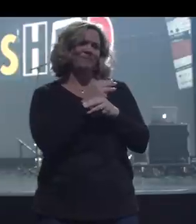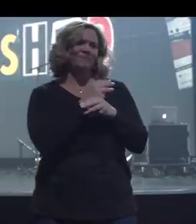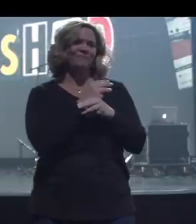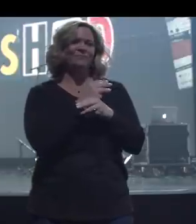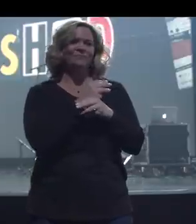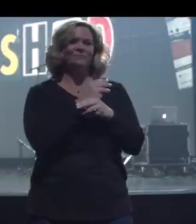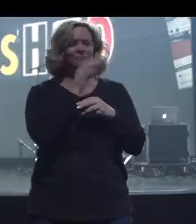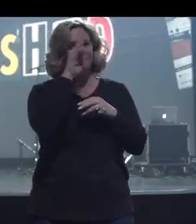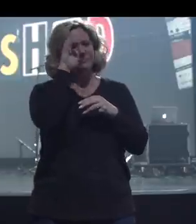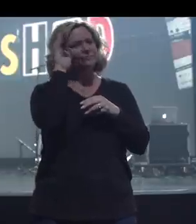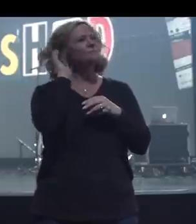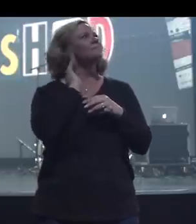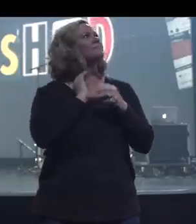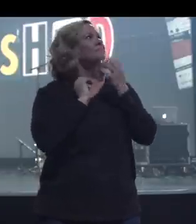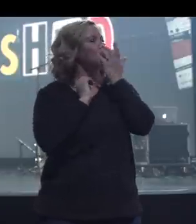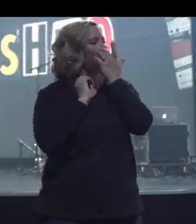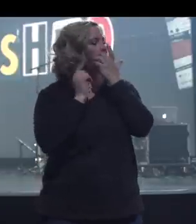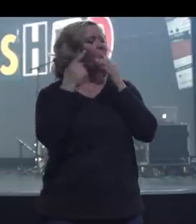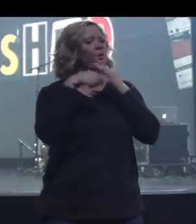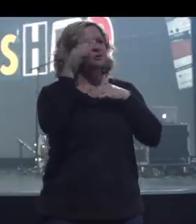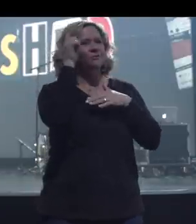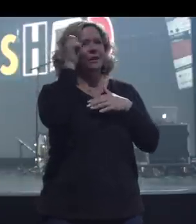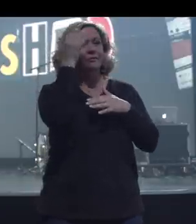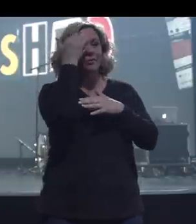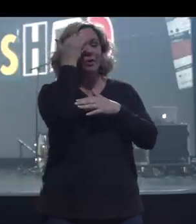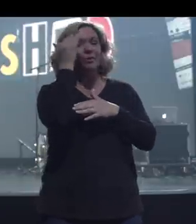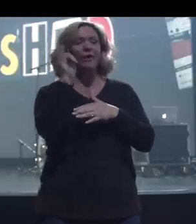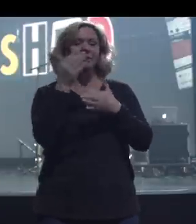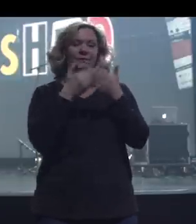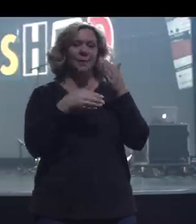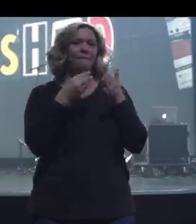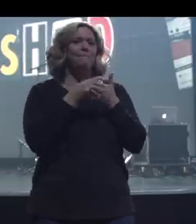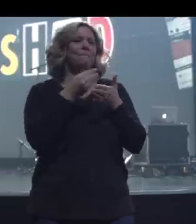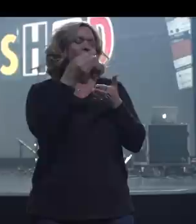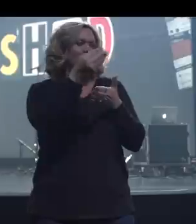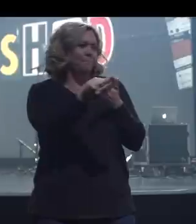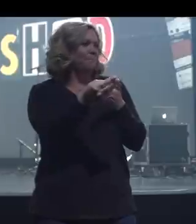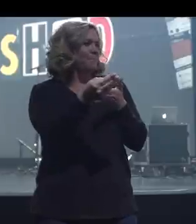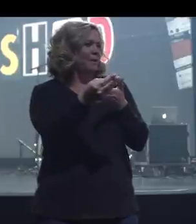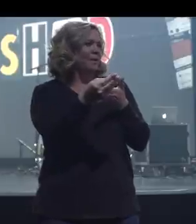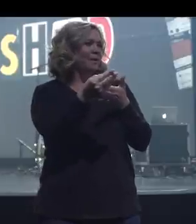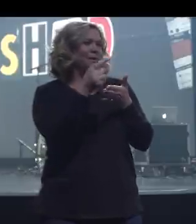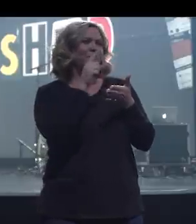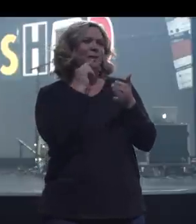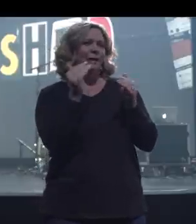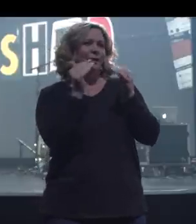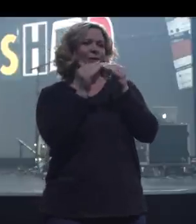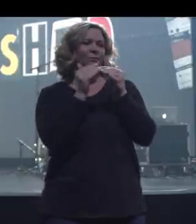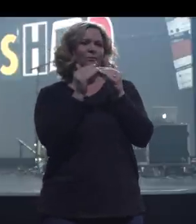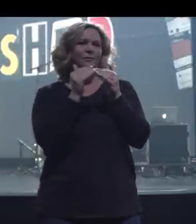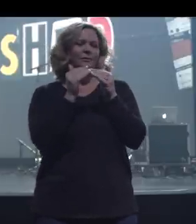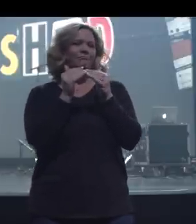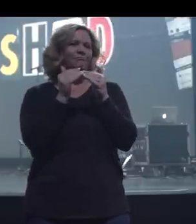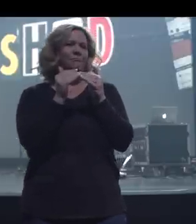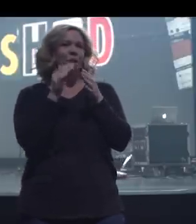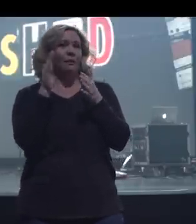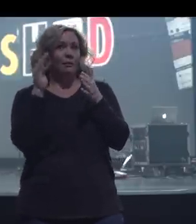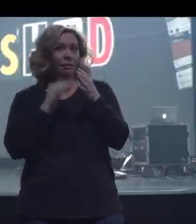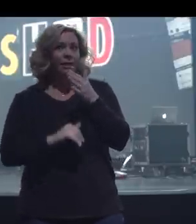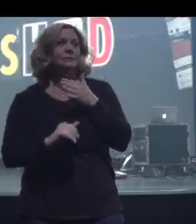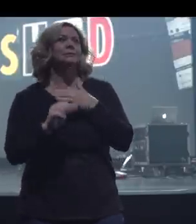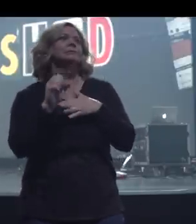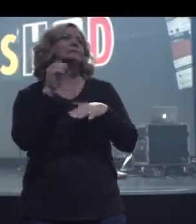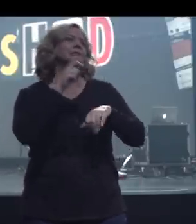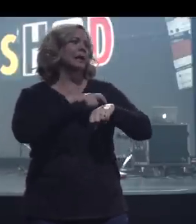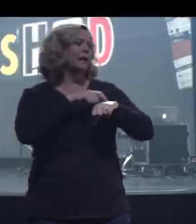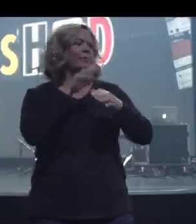See, what you have to know is that some purchases actually equal less of what matters most. Less time, less financial margin,